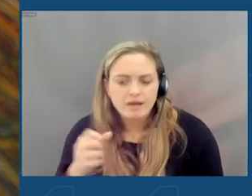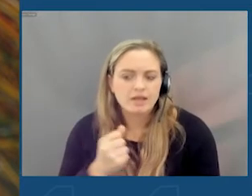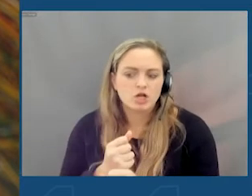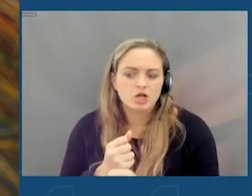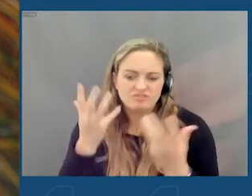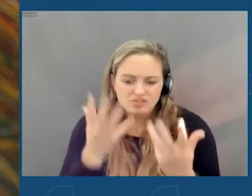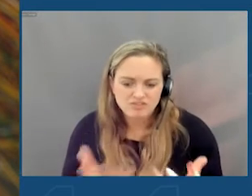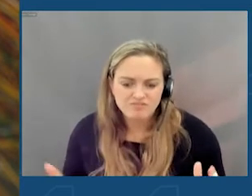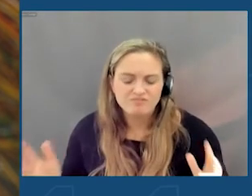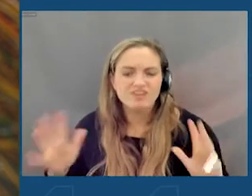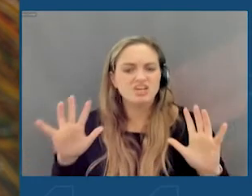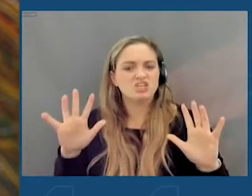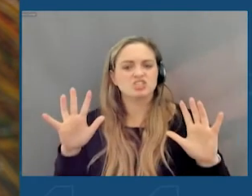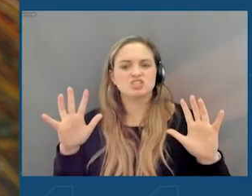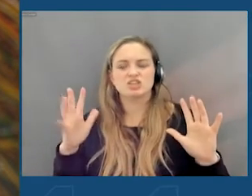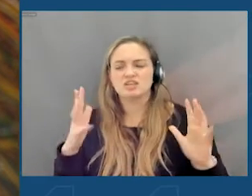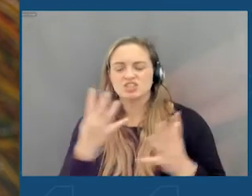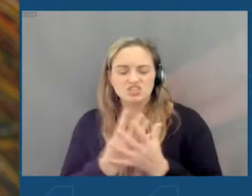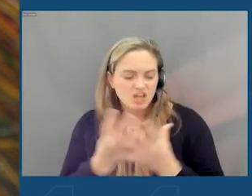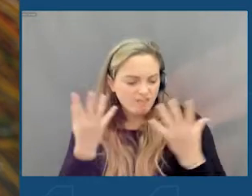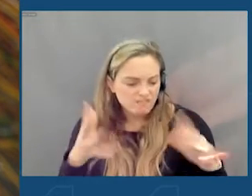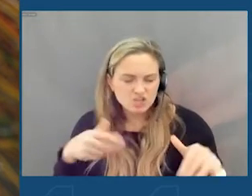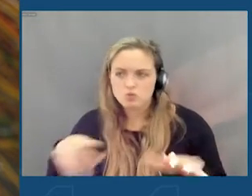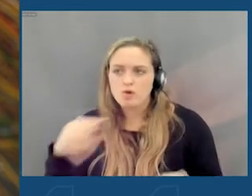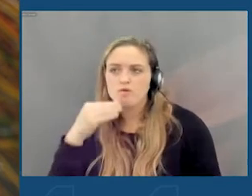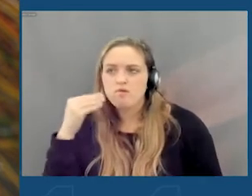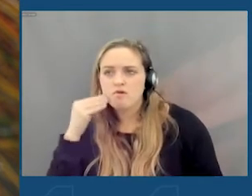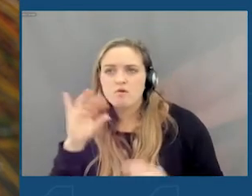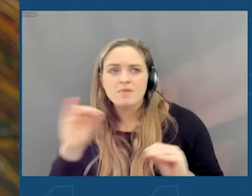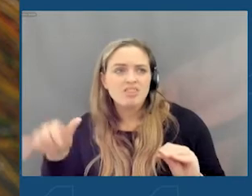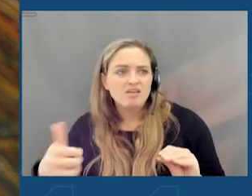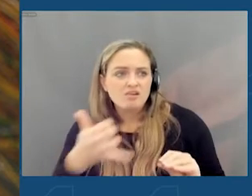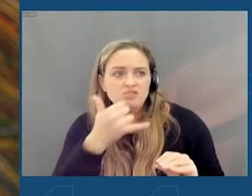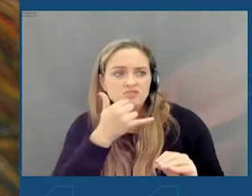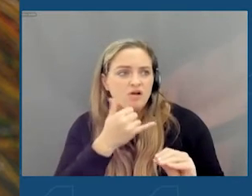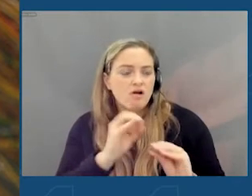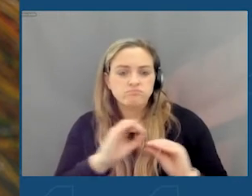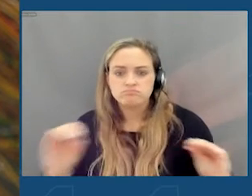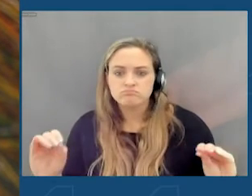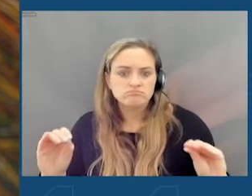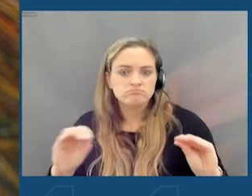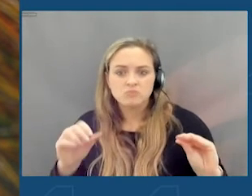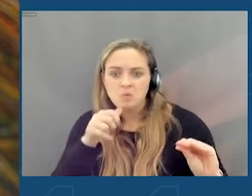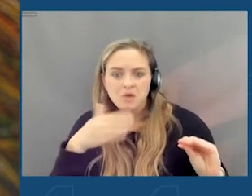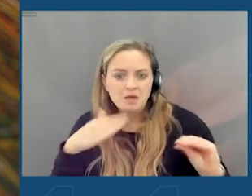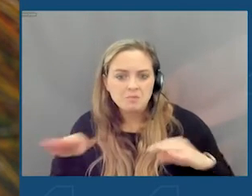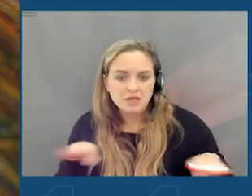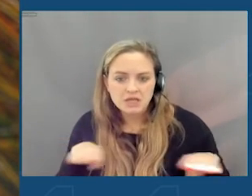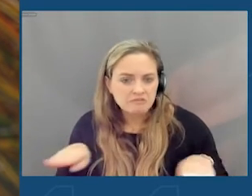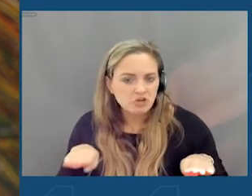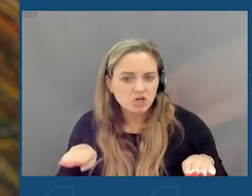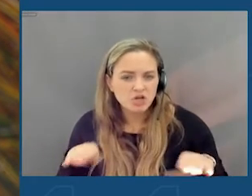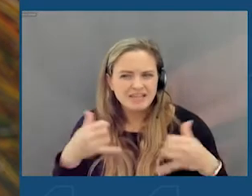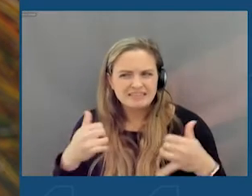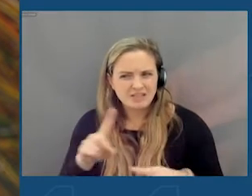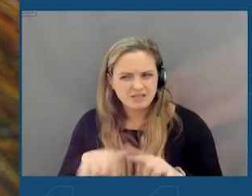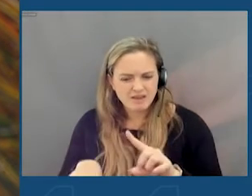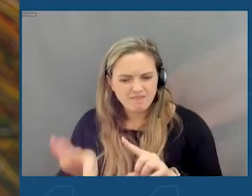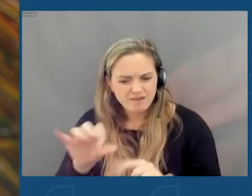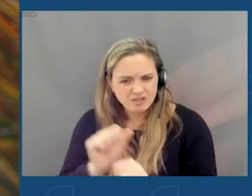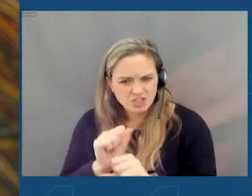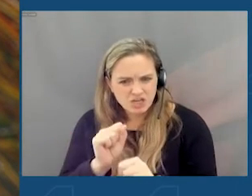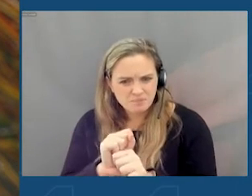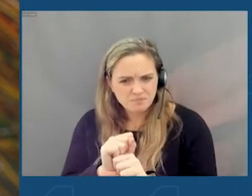debt to society, years after they've done nothing else wrong. And if they can't take care of themselves and